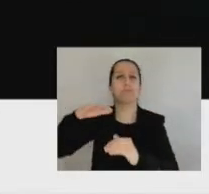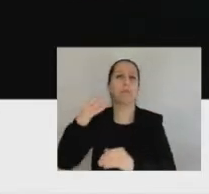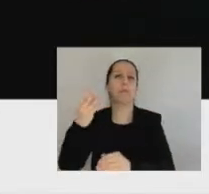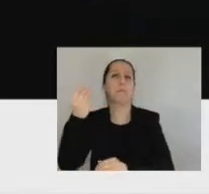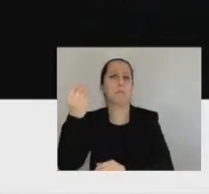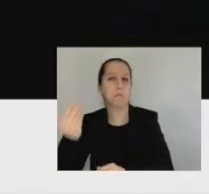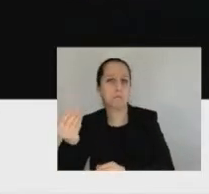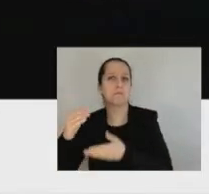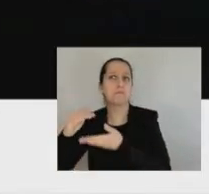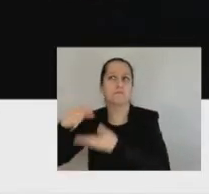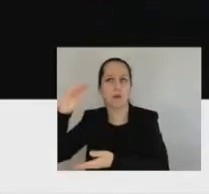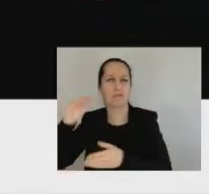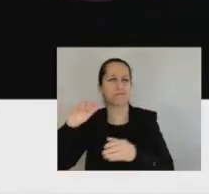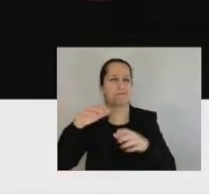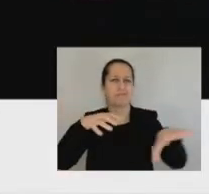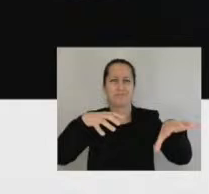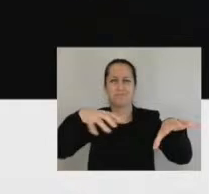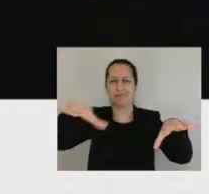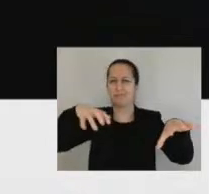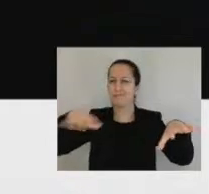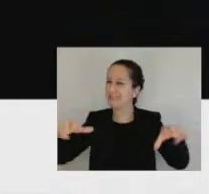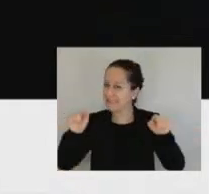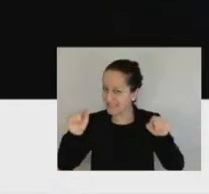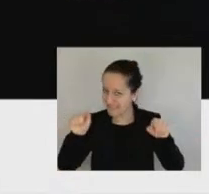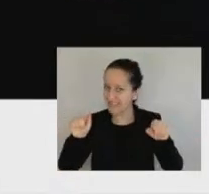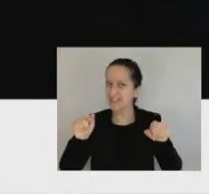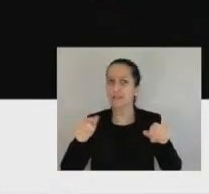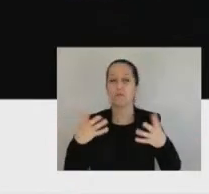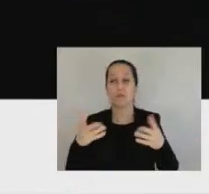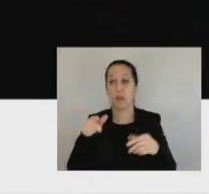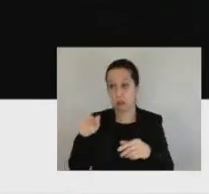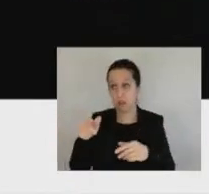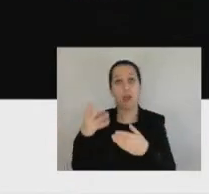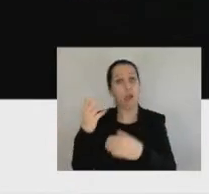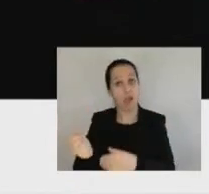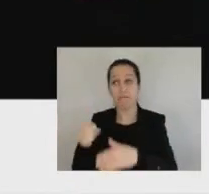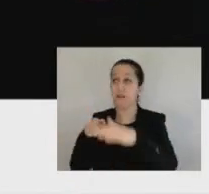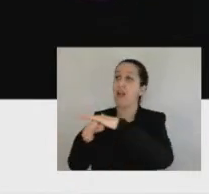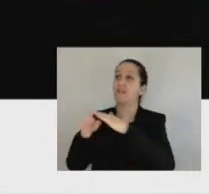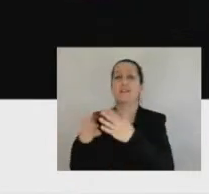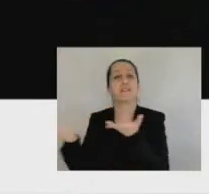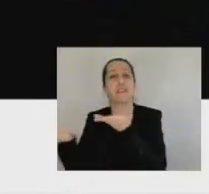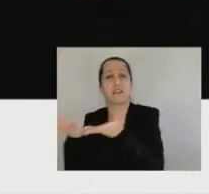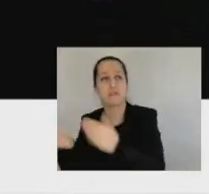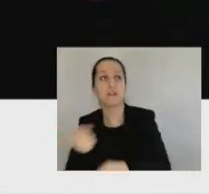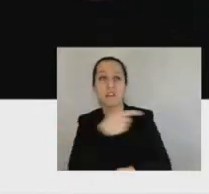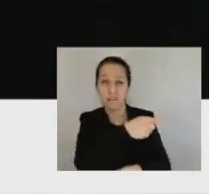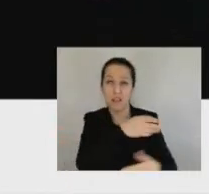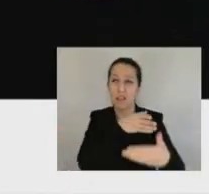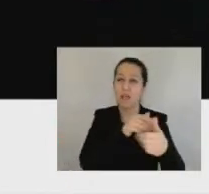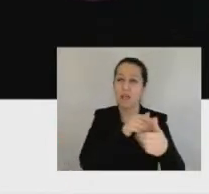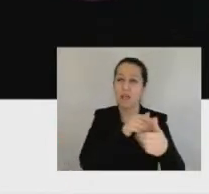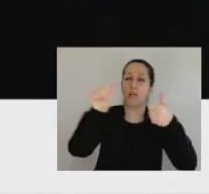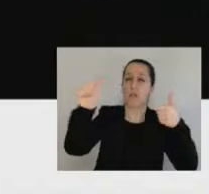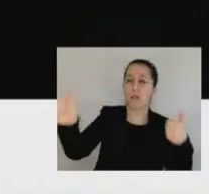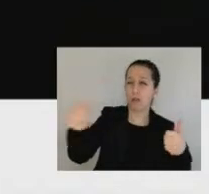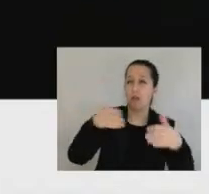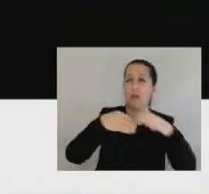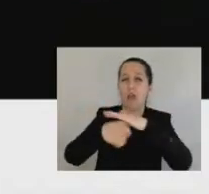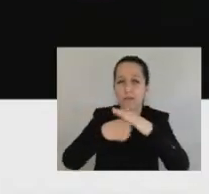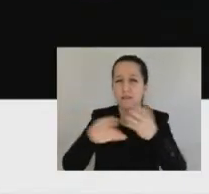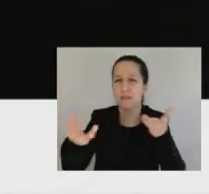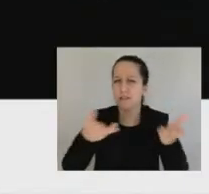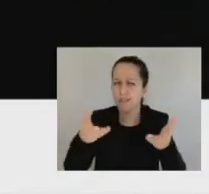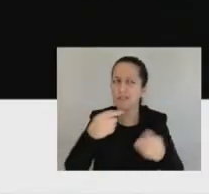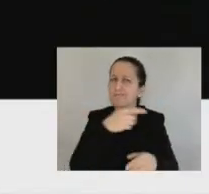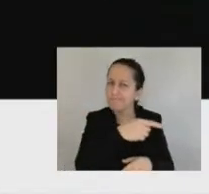has to do with our income, with our educational level, with access to services, with possibilities in terms of